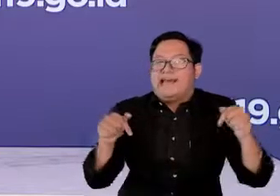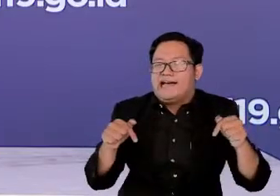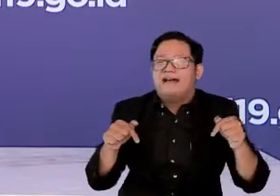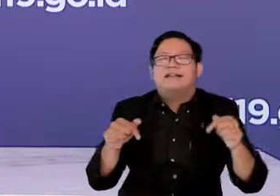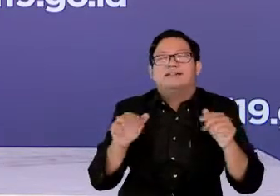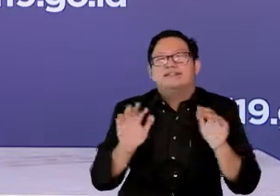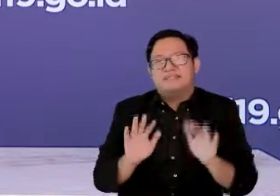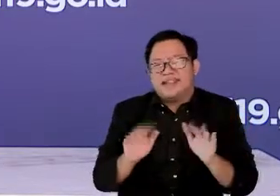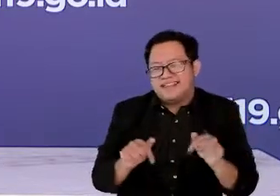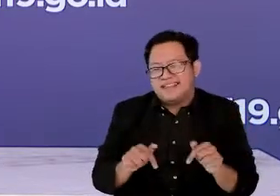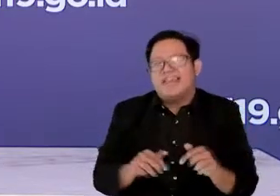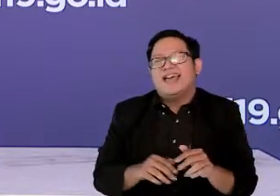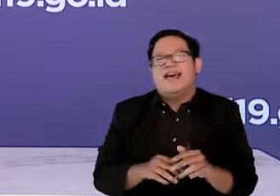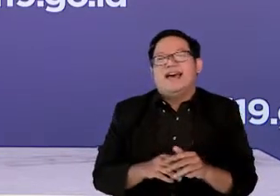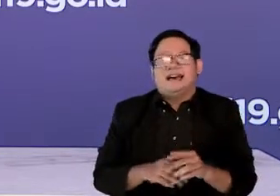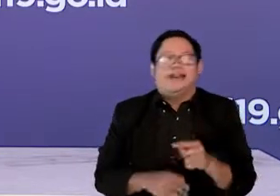still